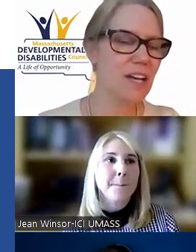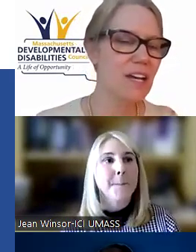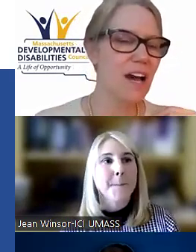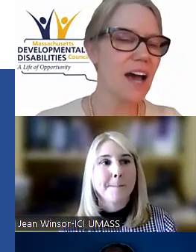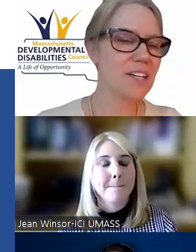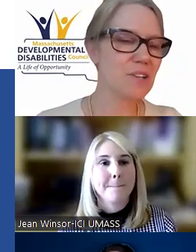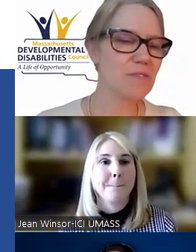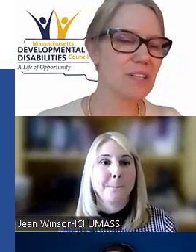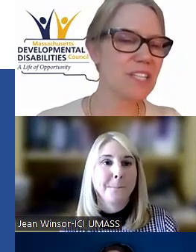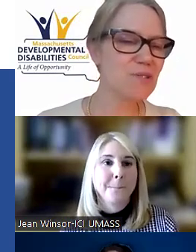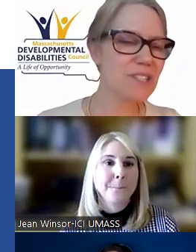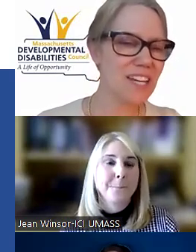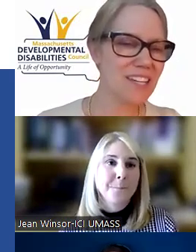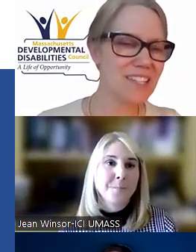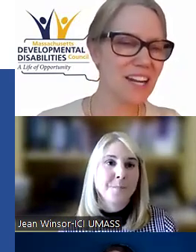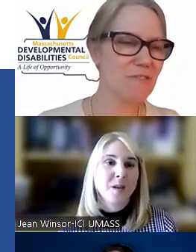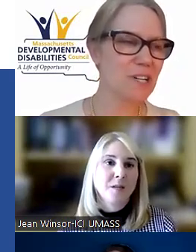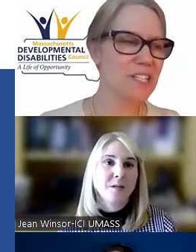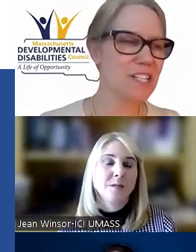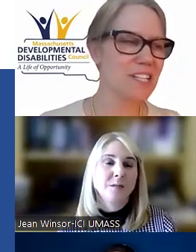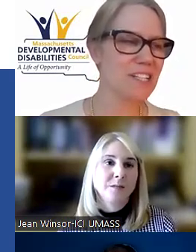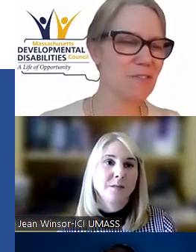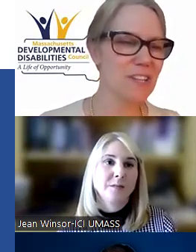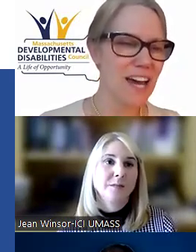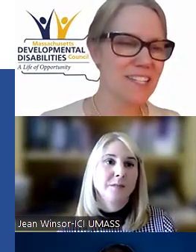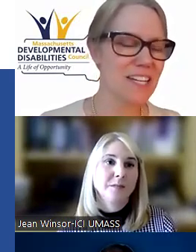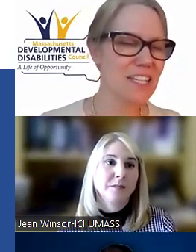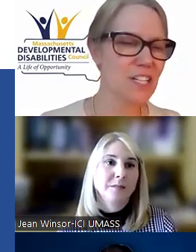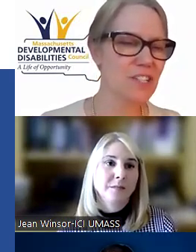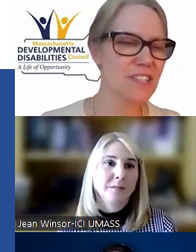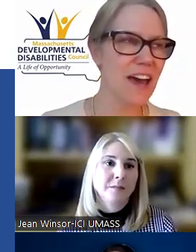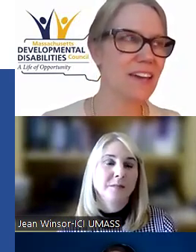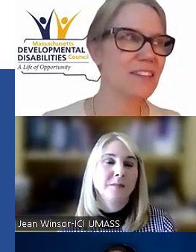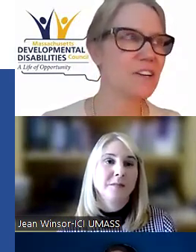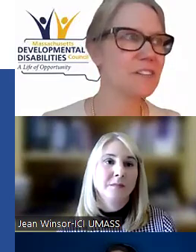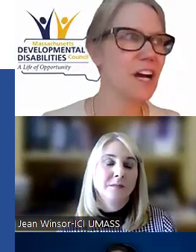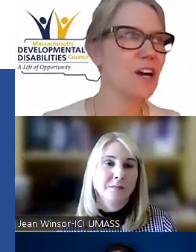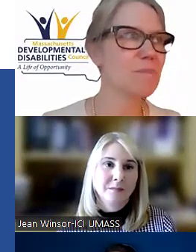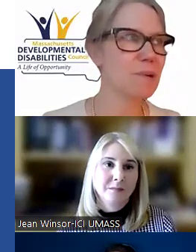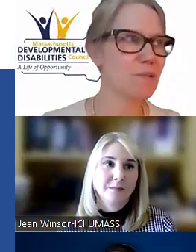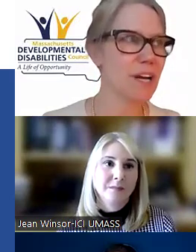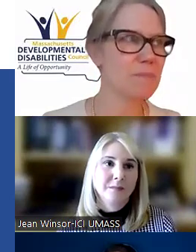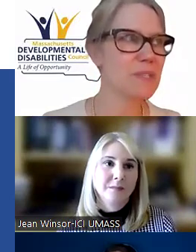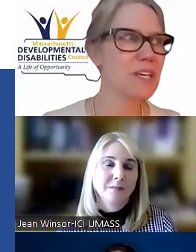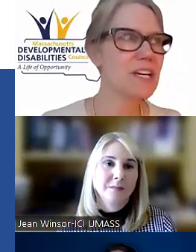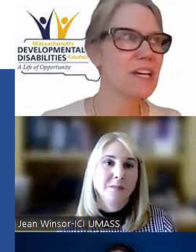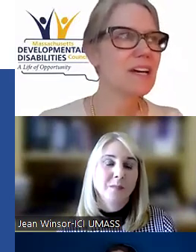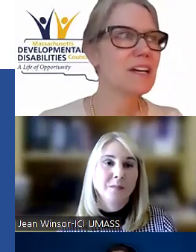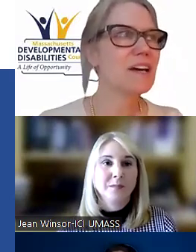that I know of at least 2 states that I've worked in over the last 10 years that their VR